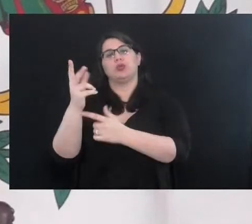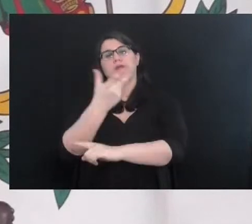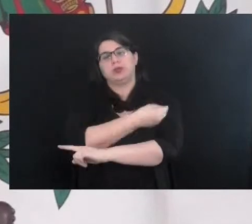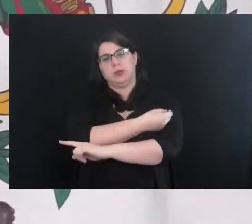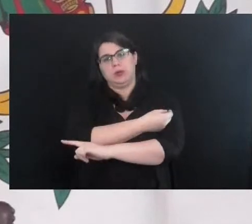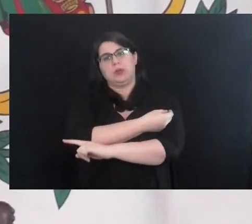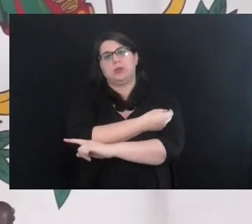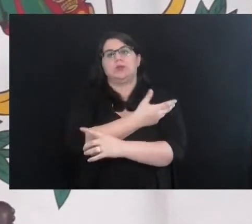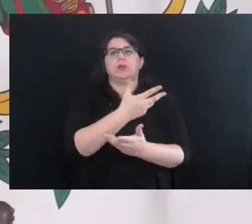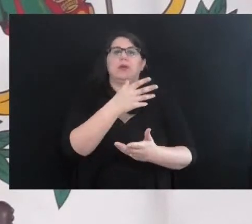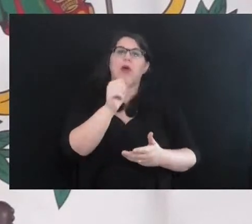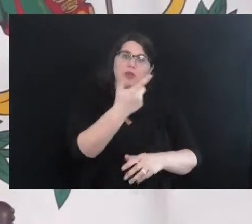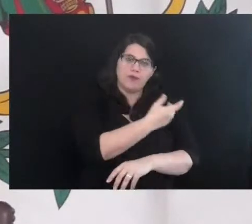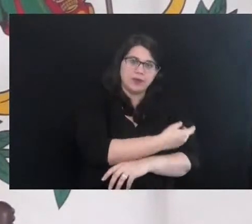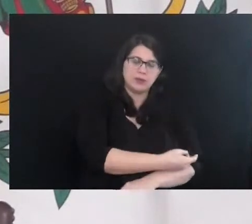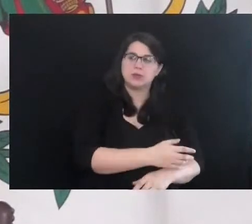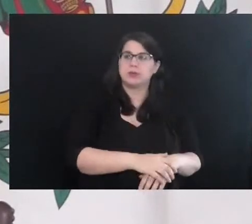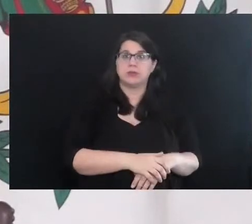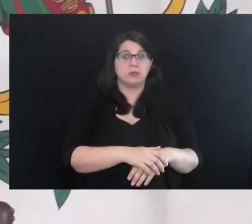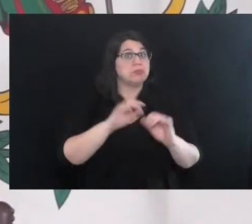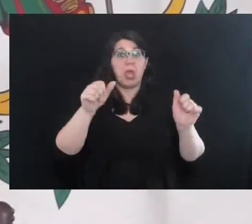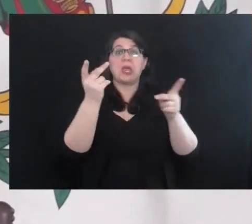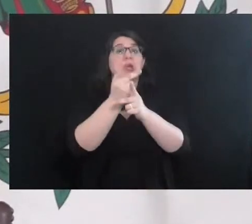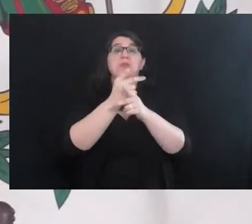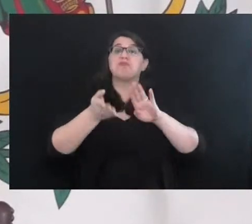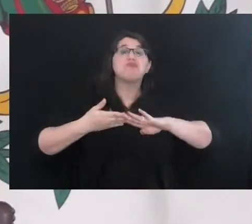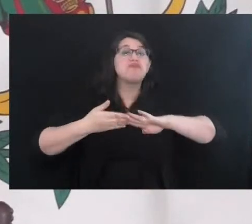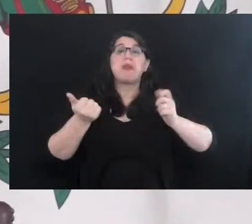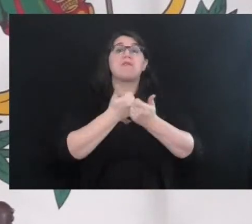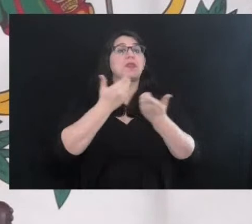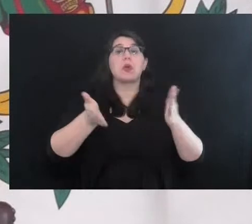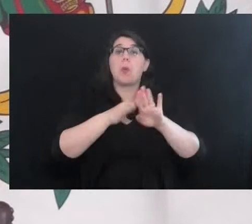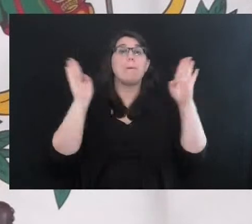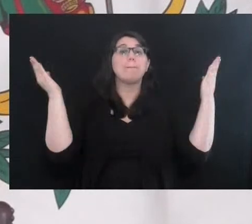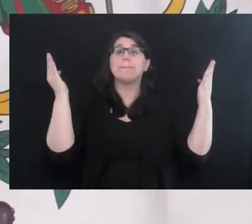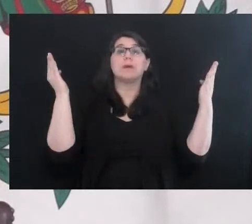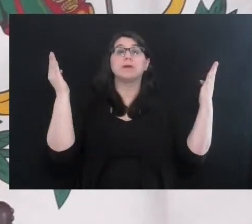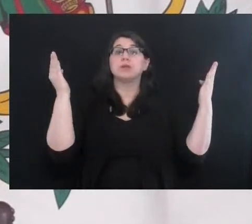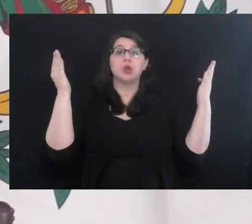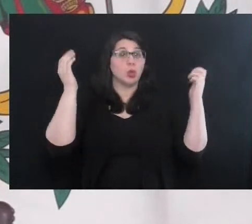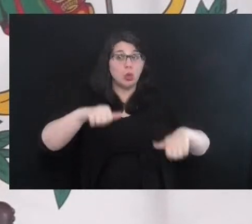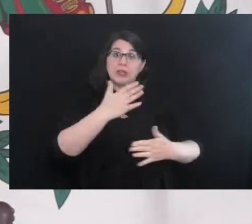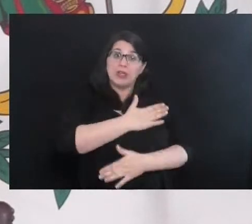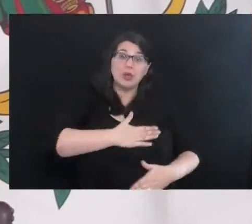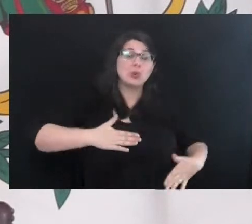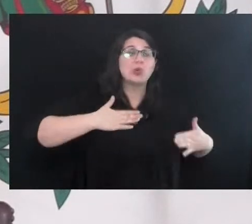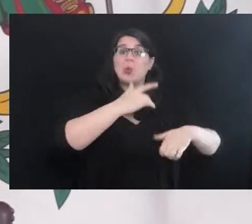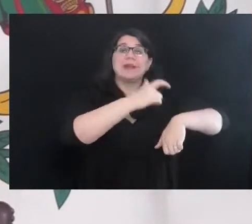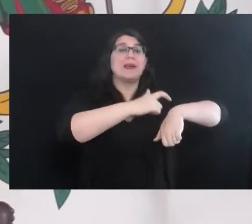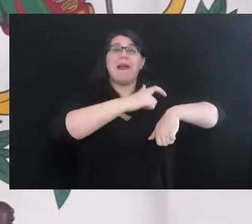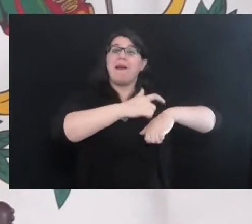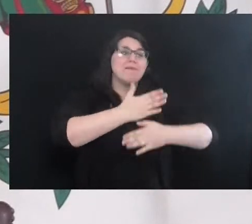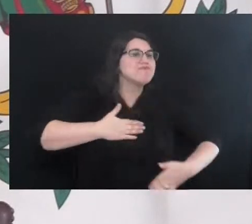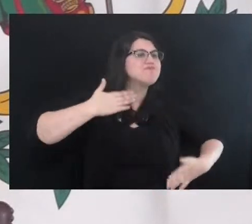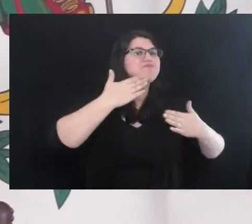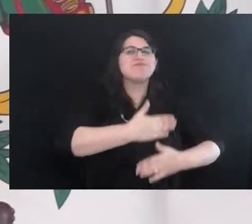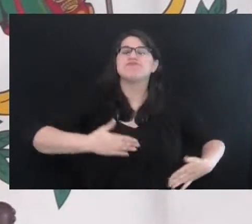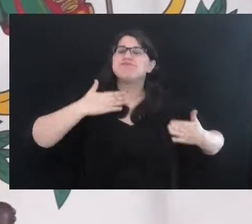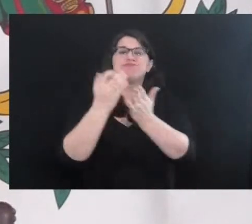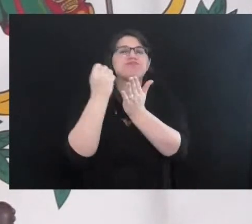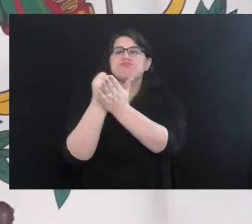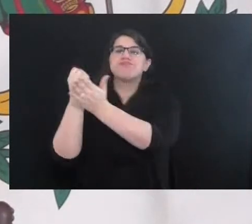vaccinations. We can keep everything open. We can have our cake and eat it too, times a million. We